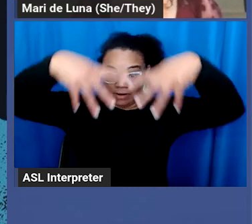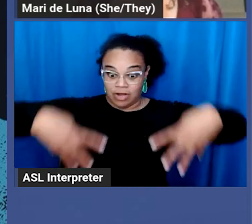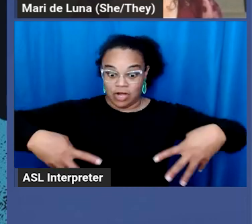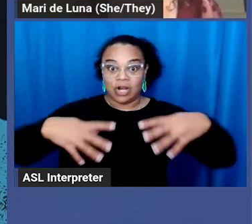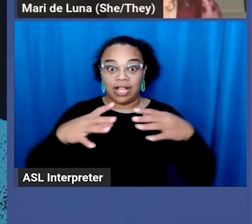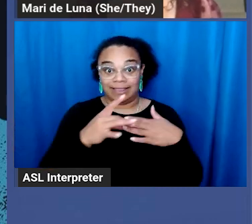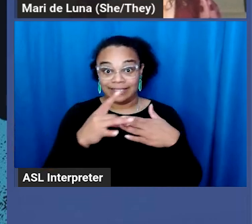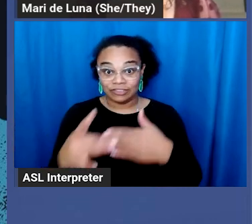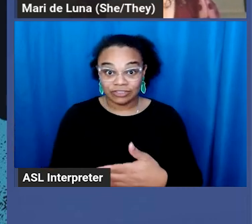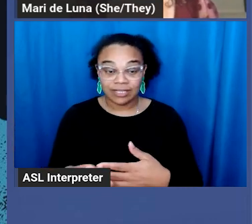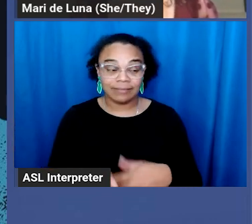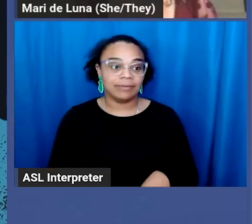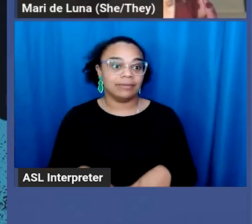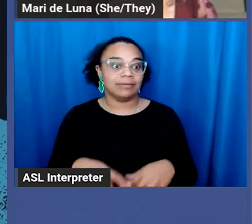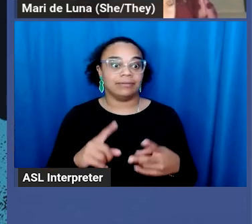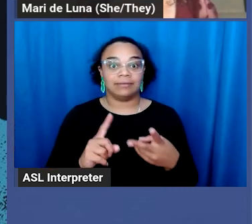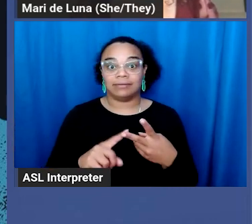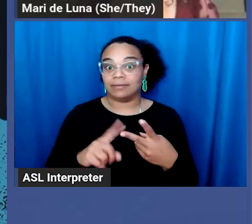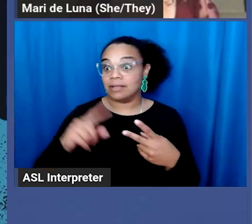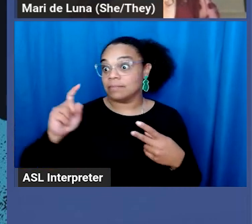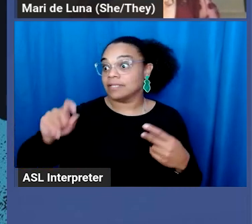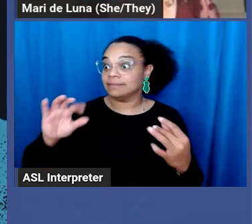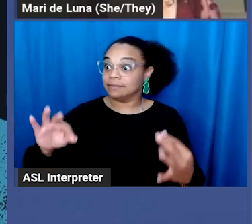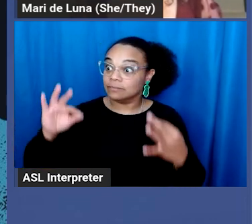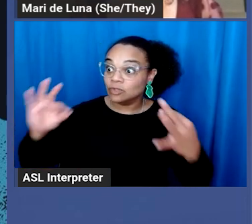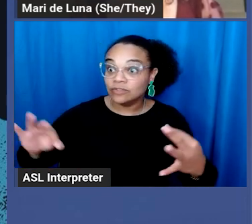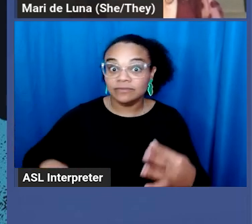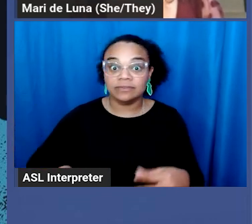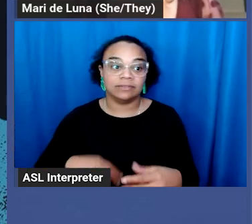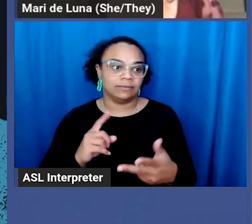so perfectionism, and overwork.